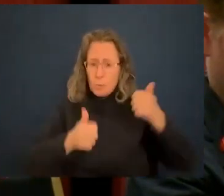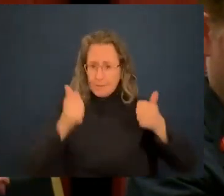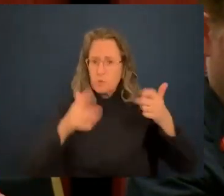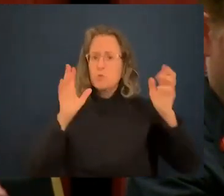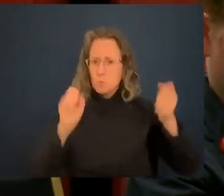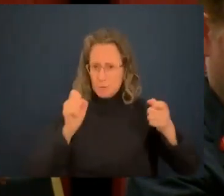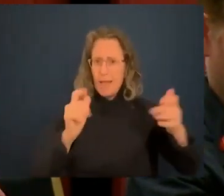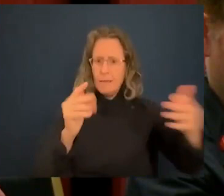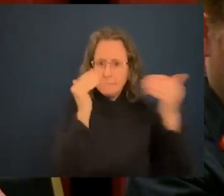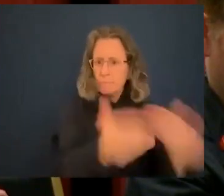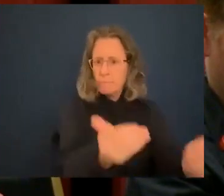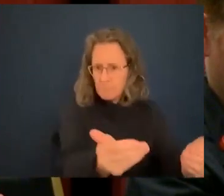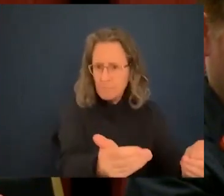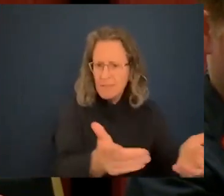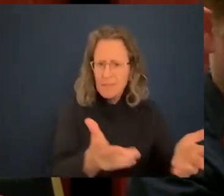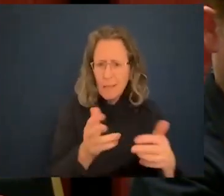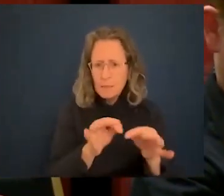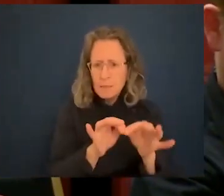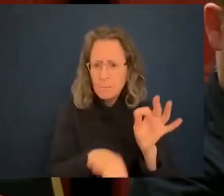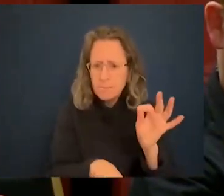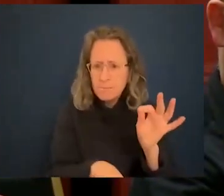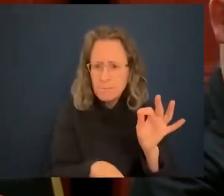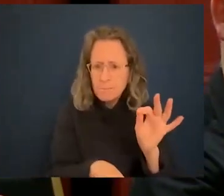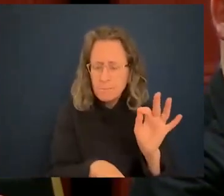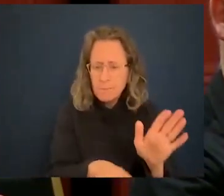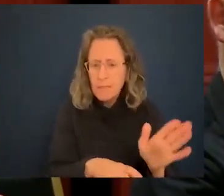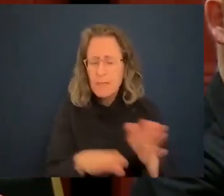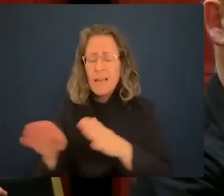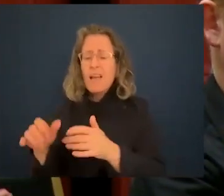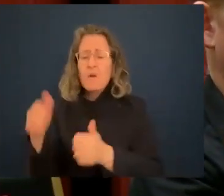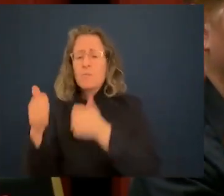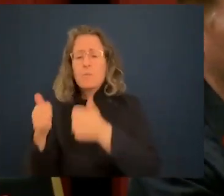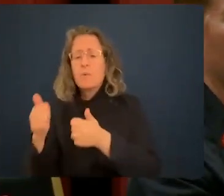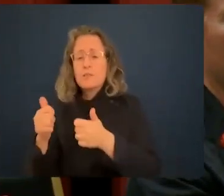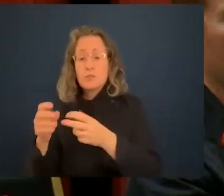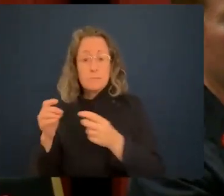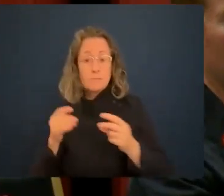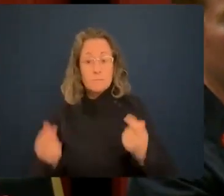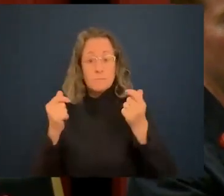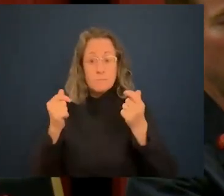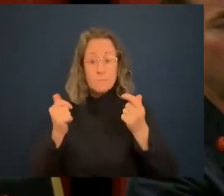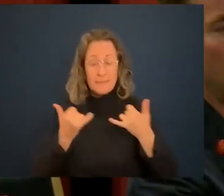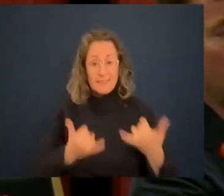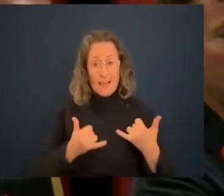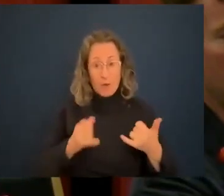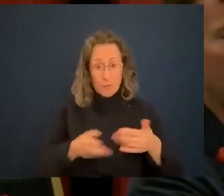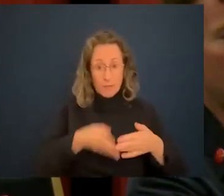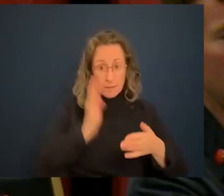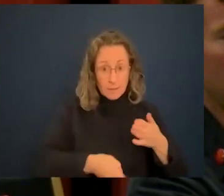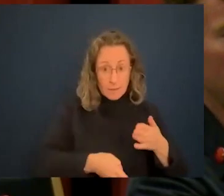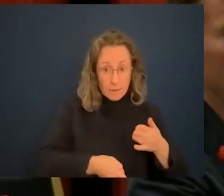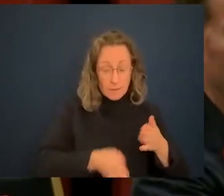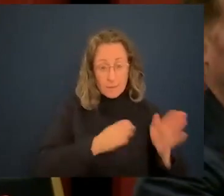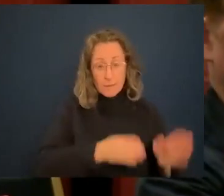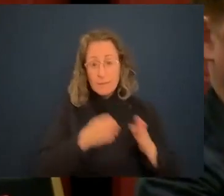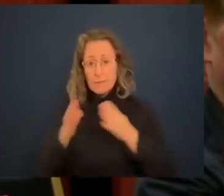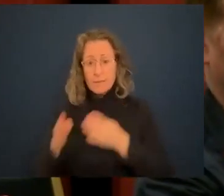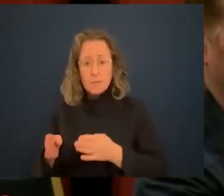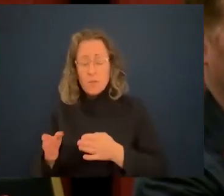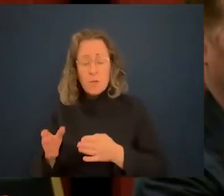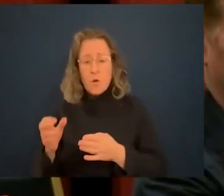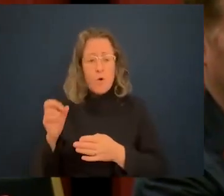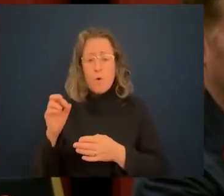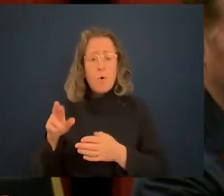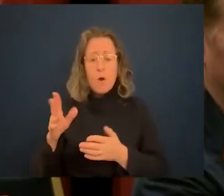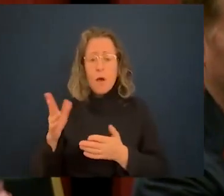to do and figure out which ones we we can do right away so that there is some forward momentum in this or